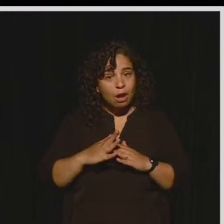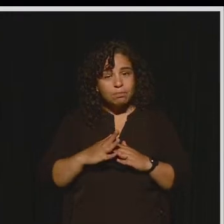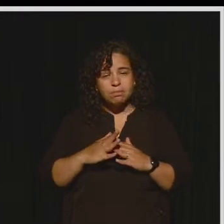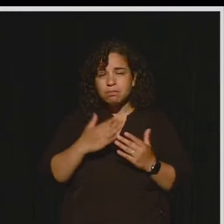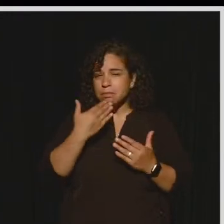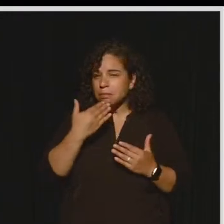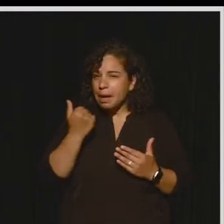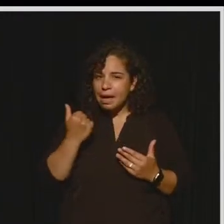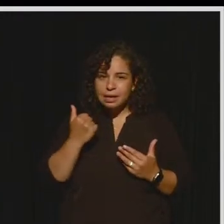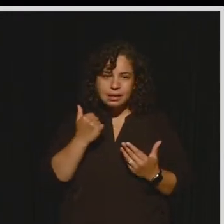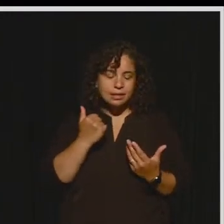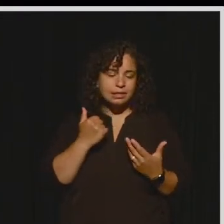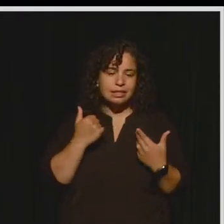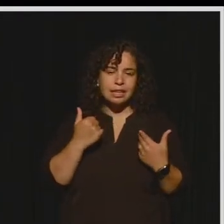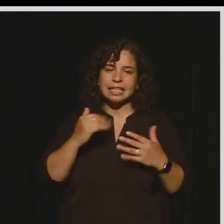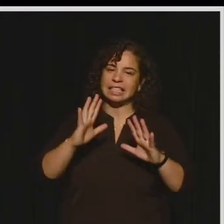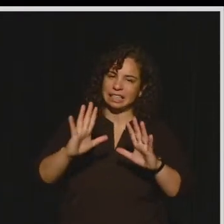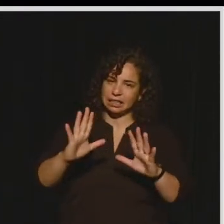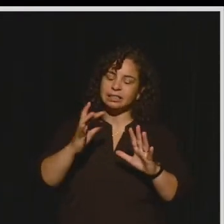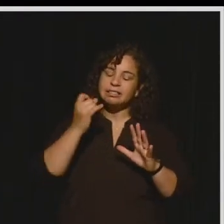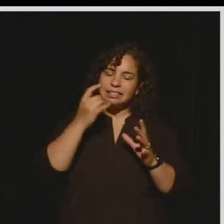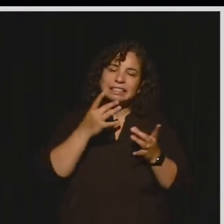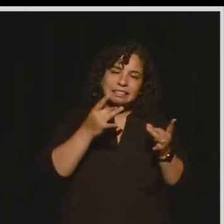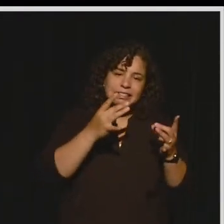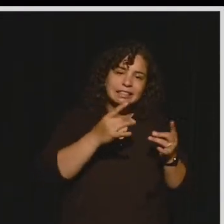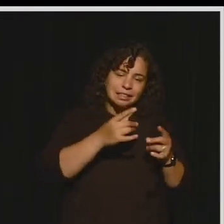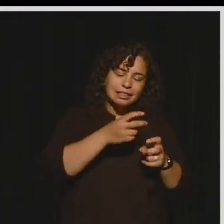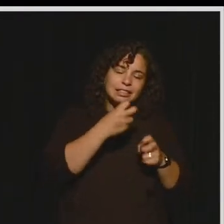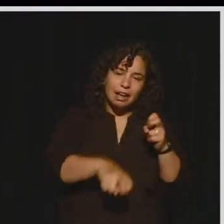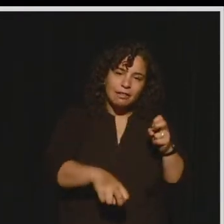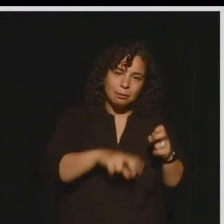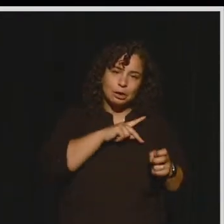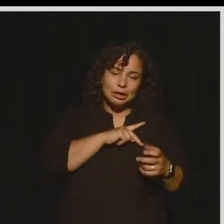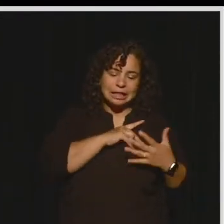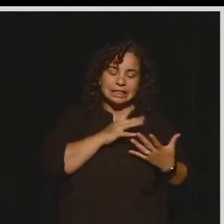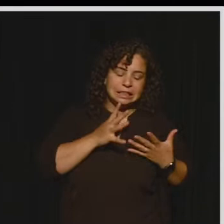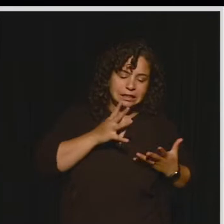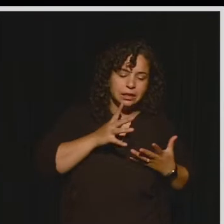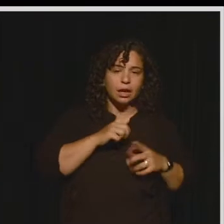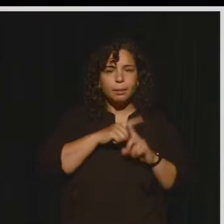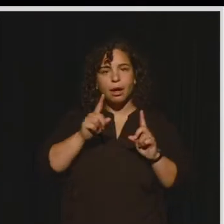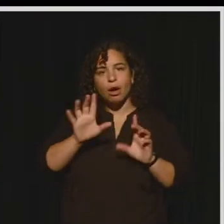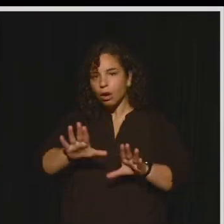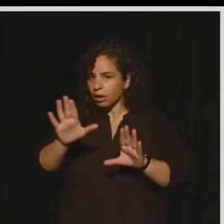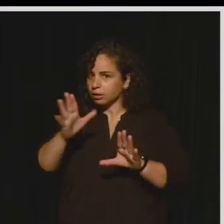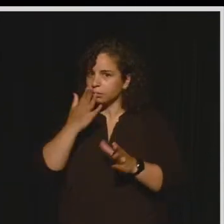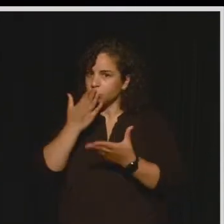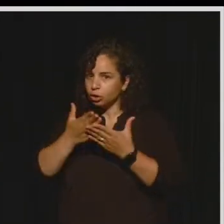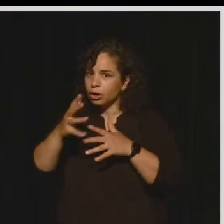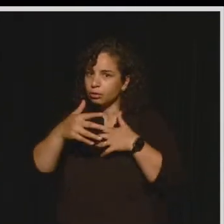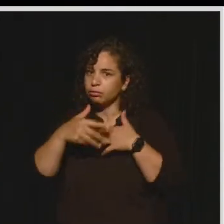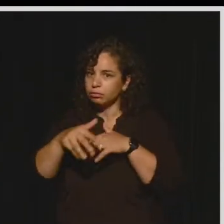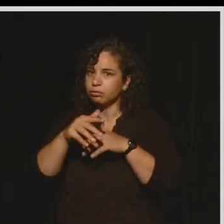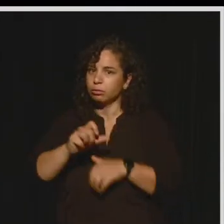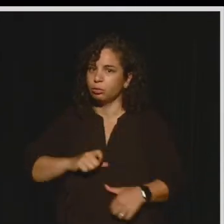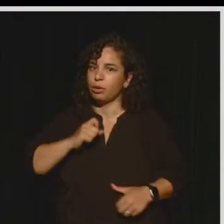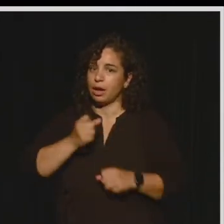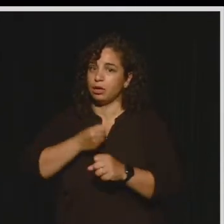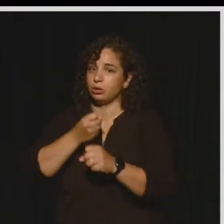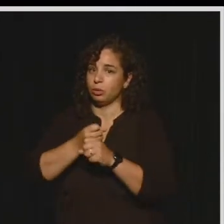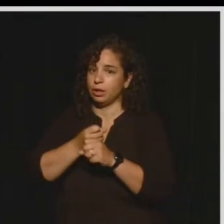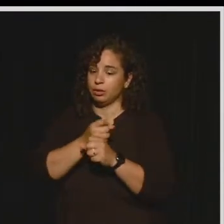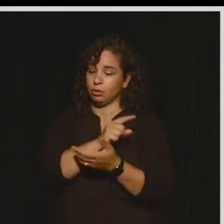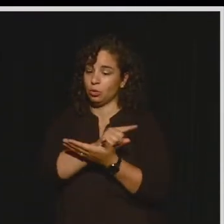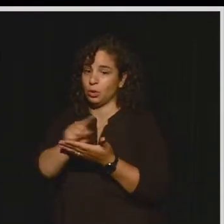personally heavy but also amazing year for Pride, because that Pride was a week before